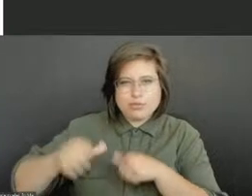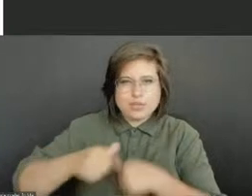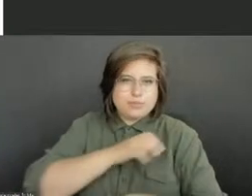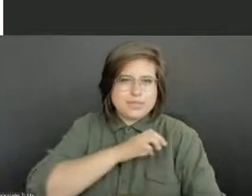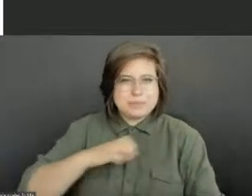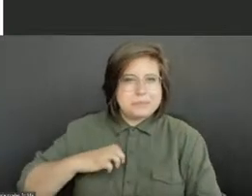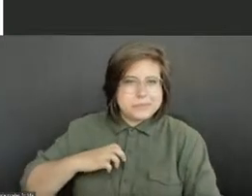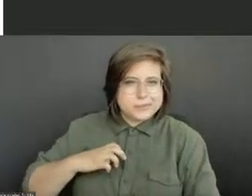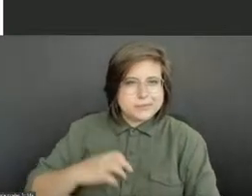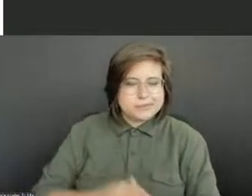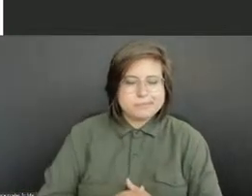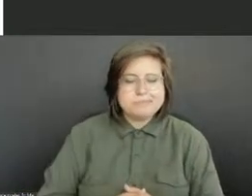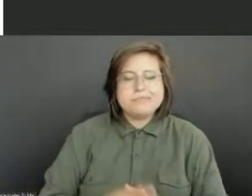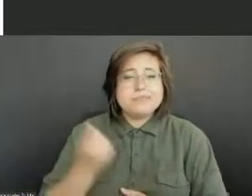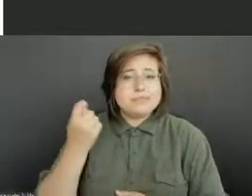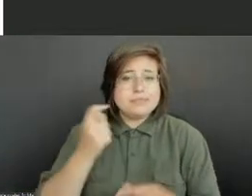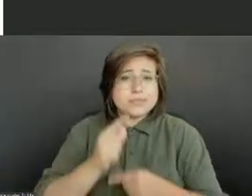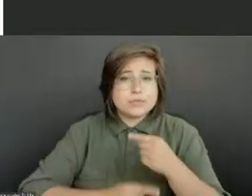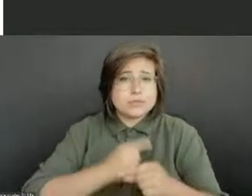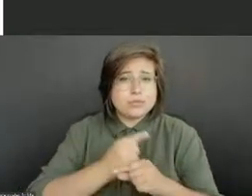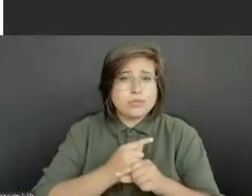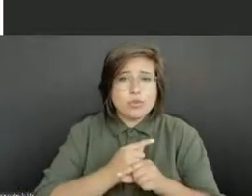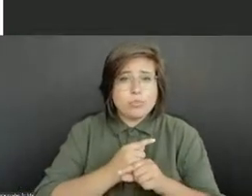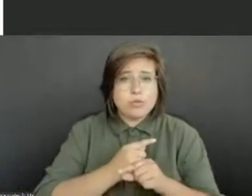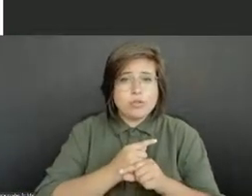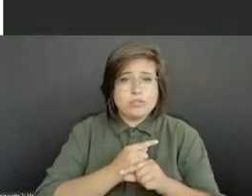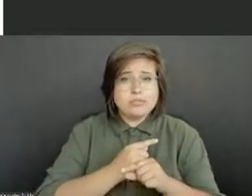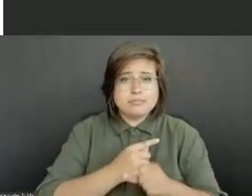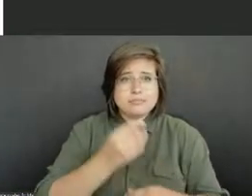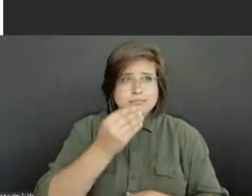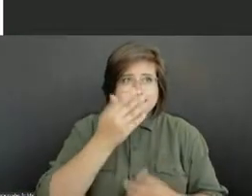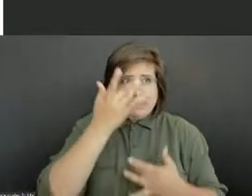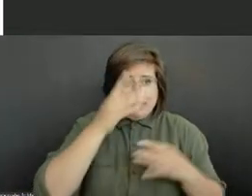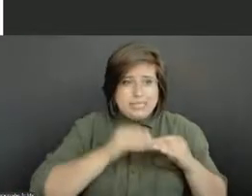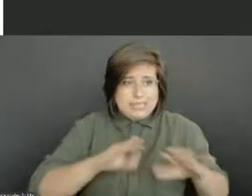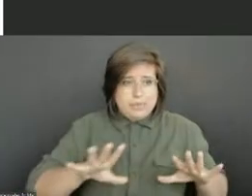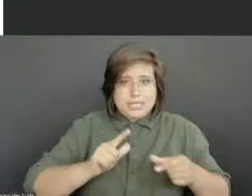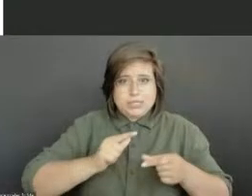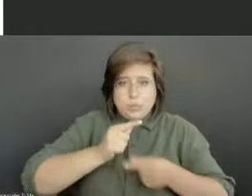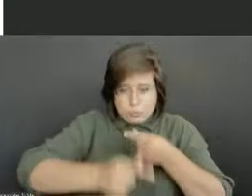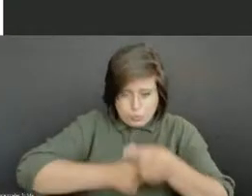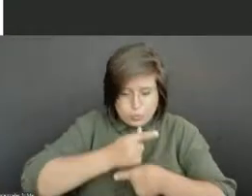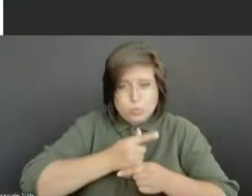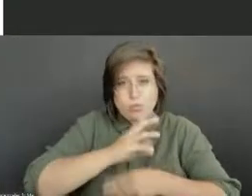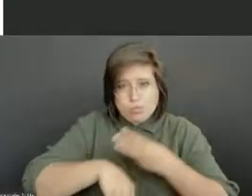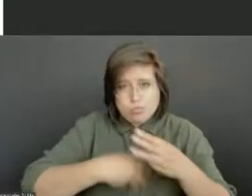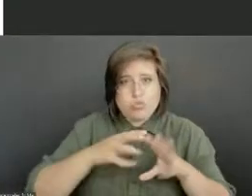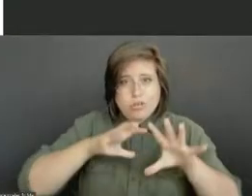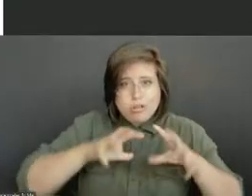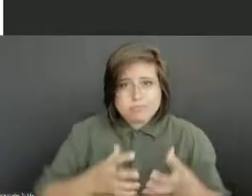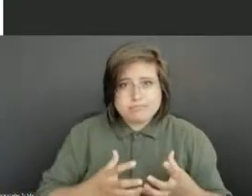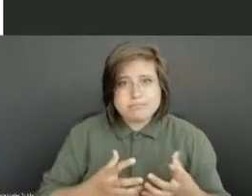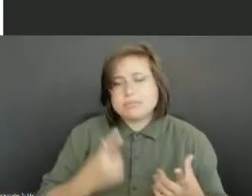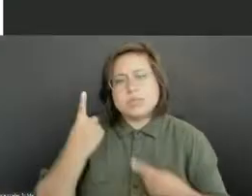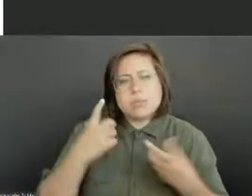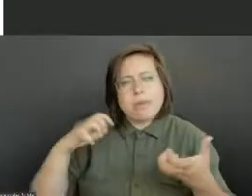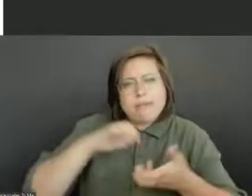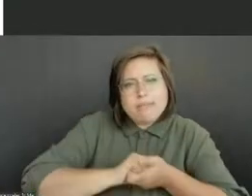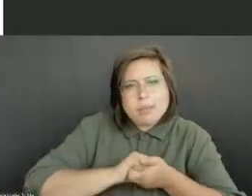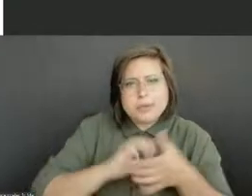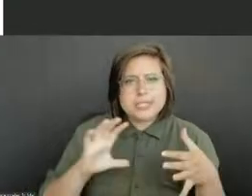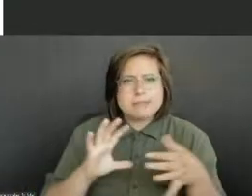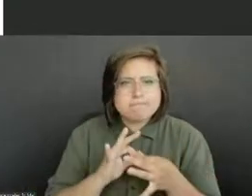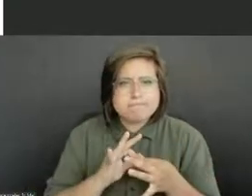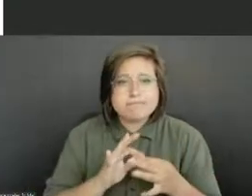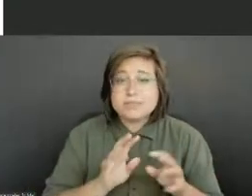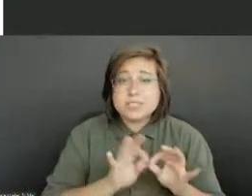A global pandemic is just that, it's global. So when we think about collaboration, it's important for the United